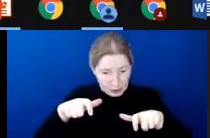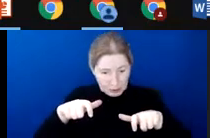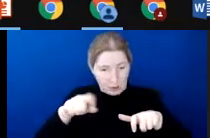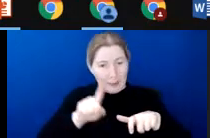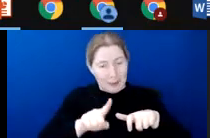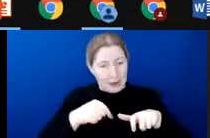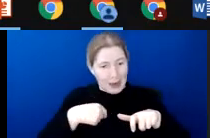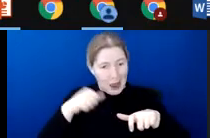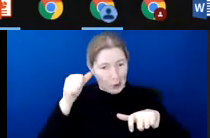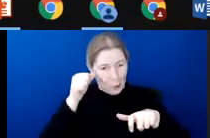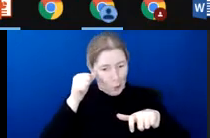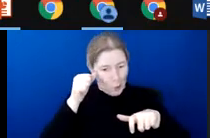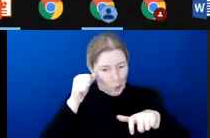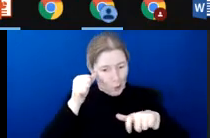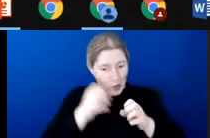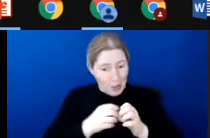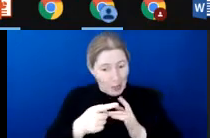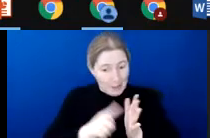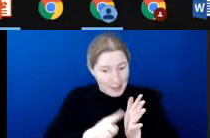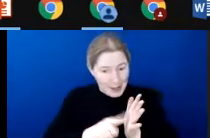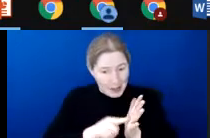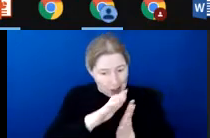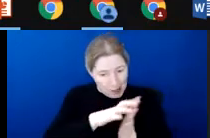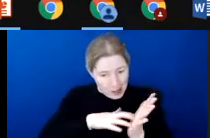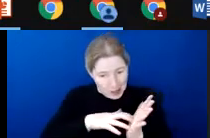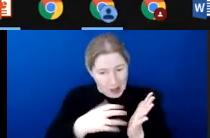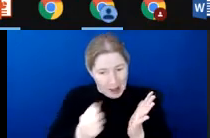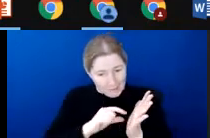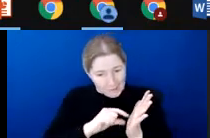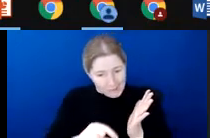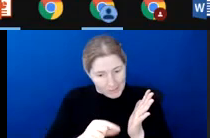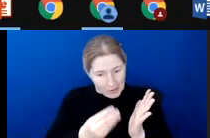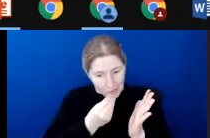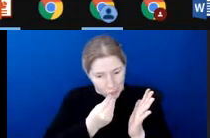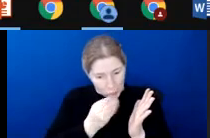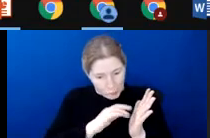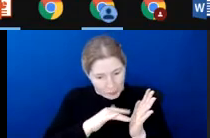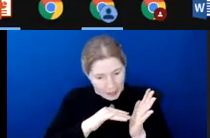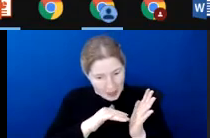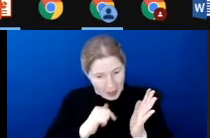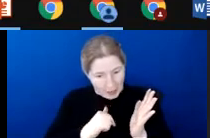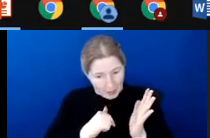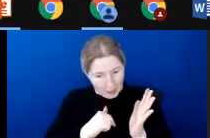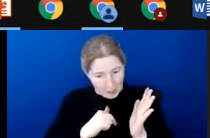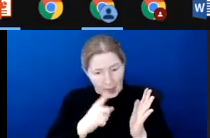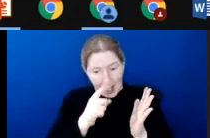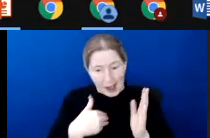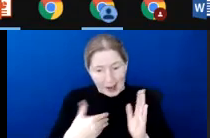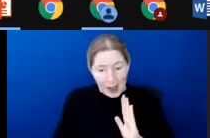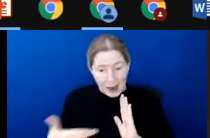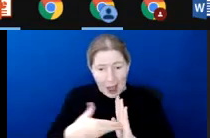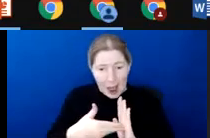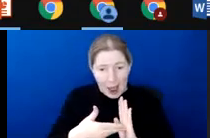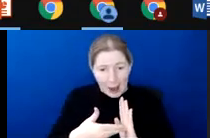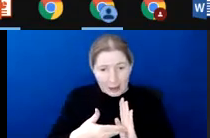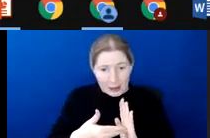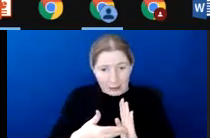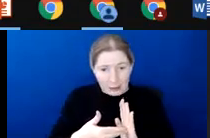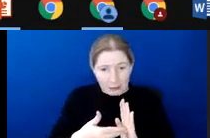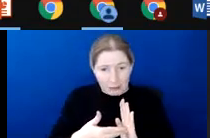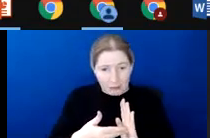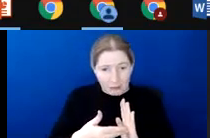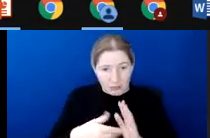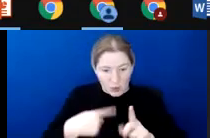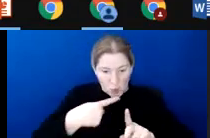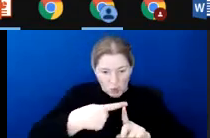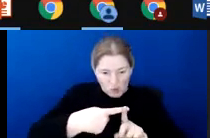there are food on this receipt as well. So I can add allocation lines. So I'll